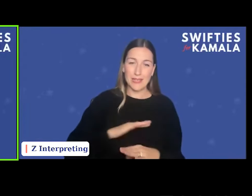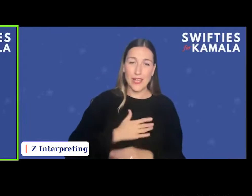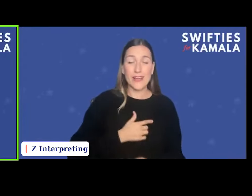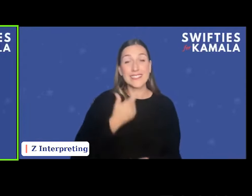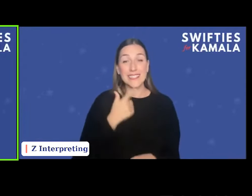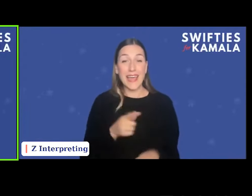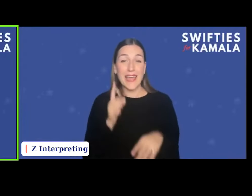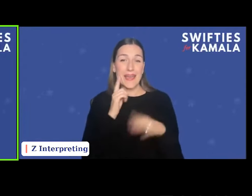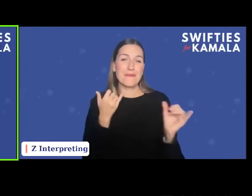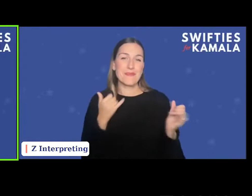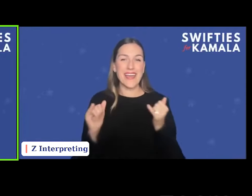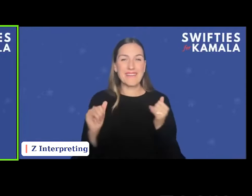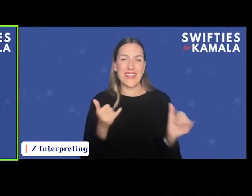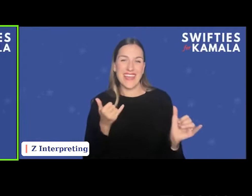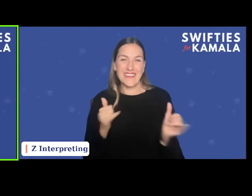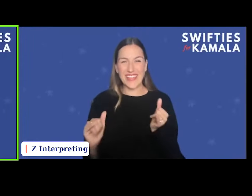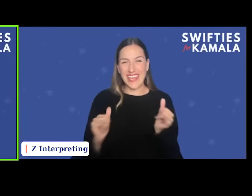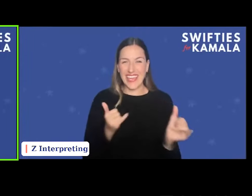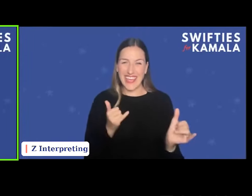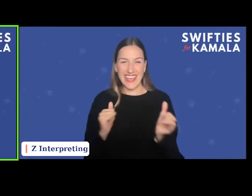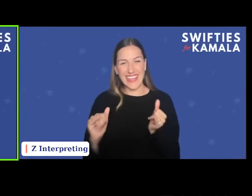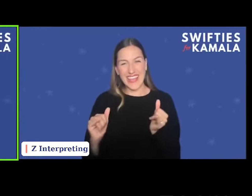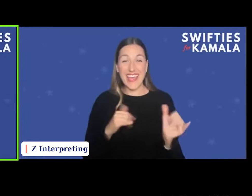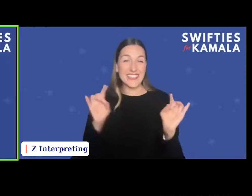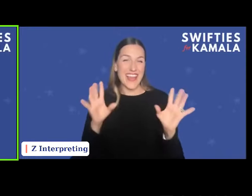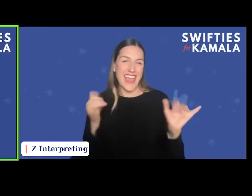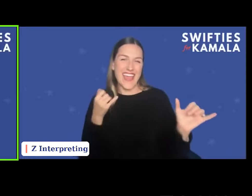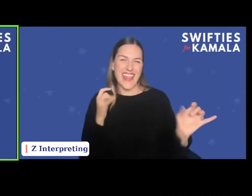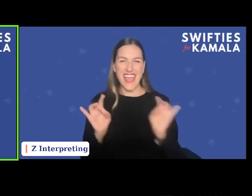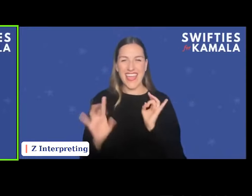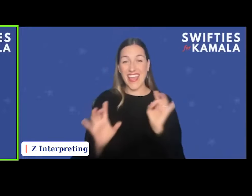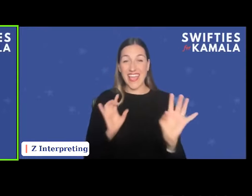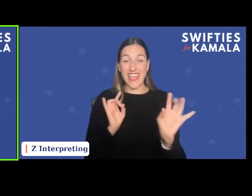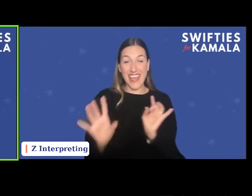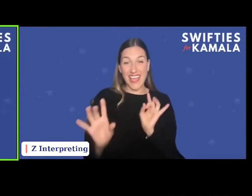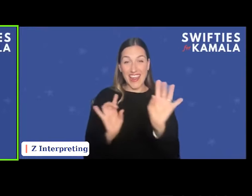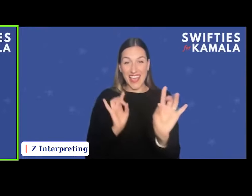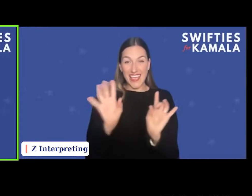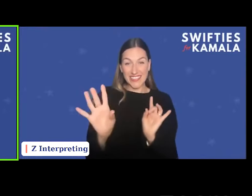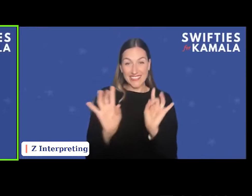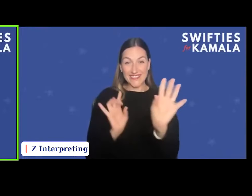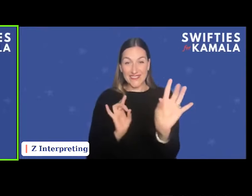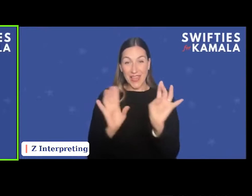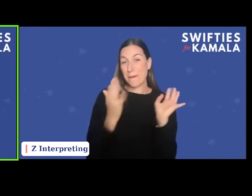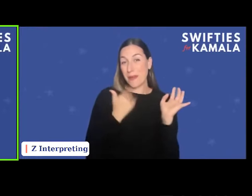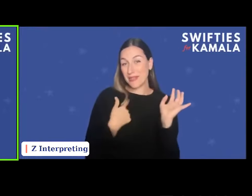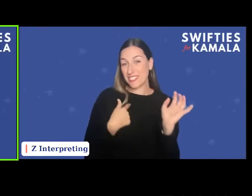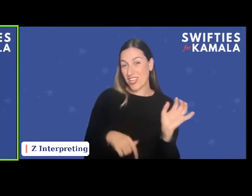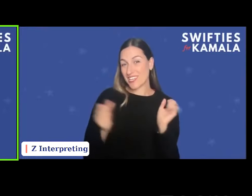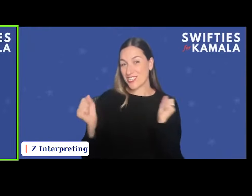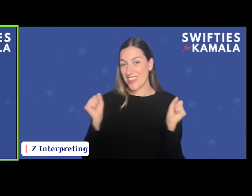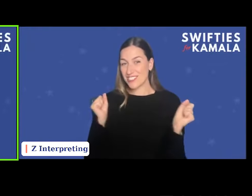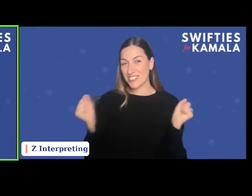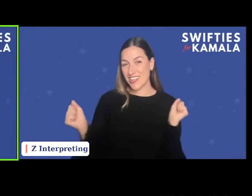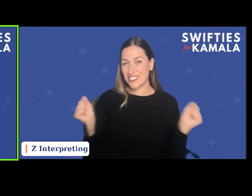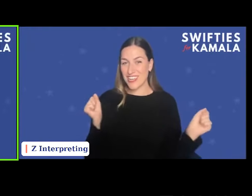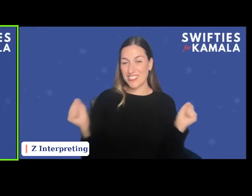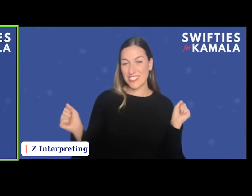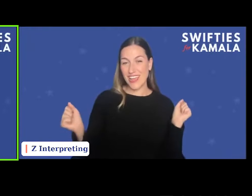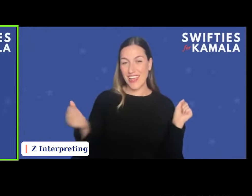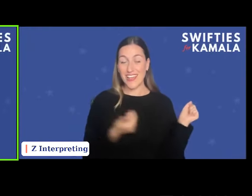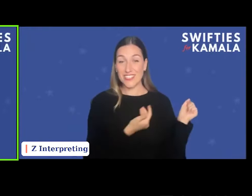Play is gonna play, play, play, play, play, play. Haters gonna hate, hate, hate, hate, hate. Baby, I'm just gonna shake, shake, shake,